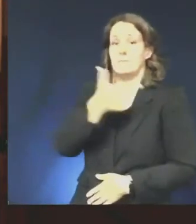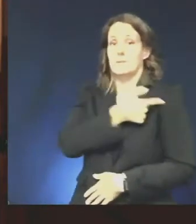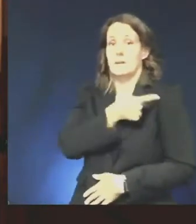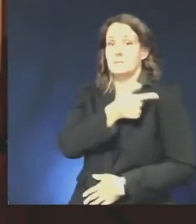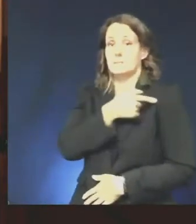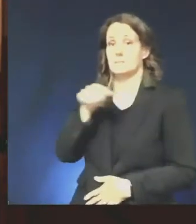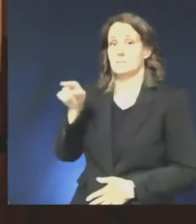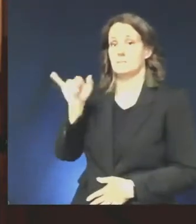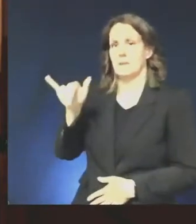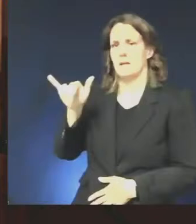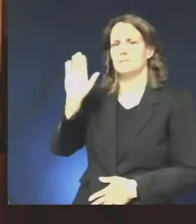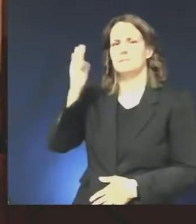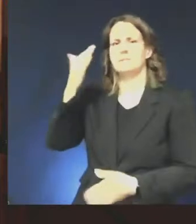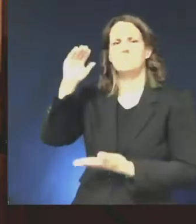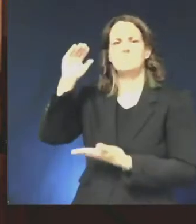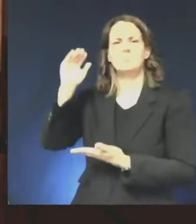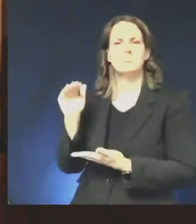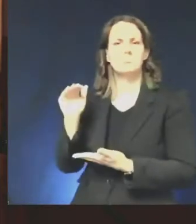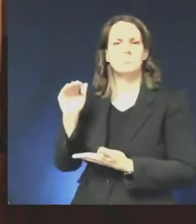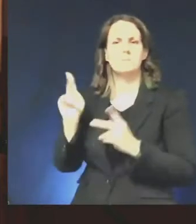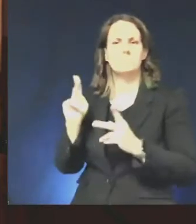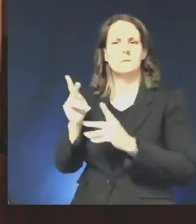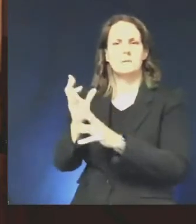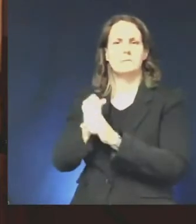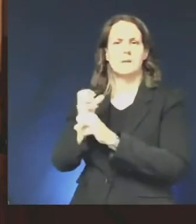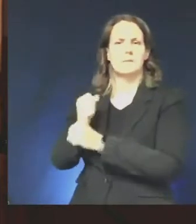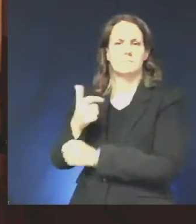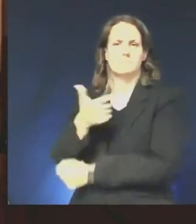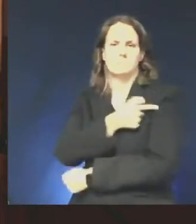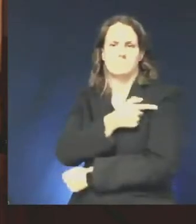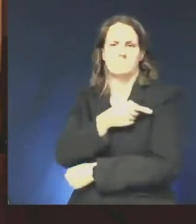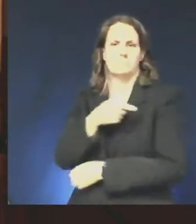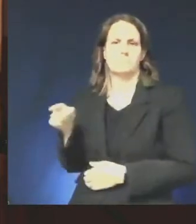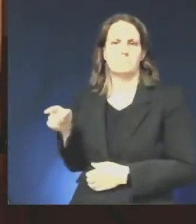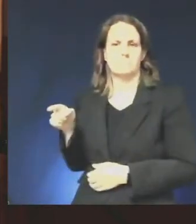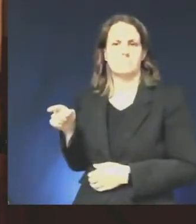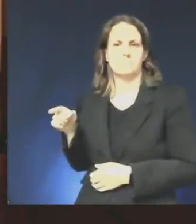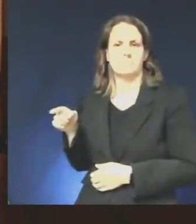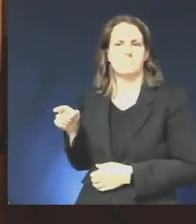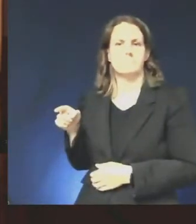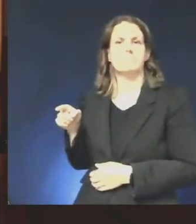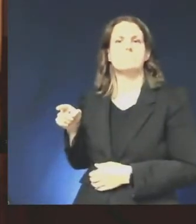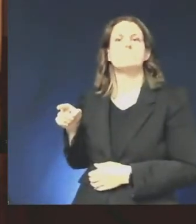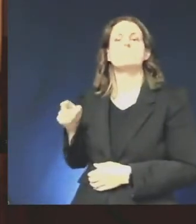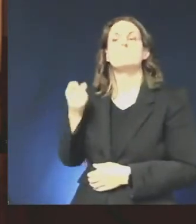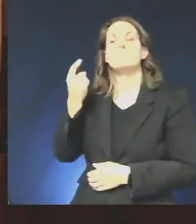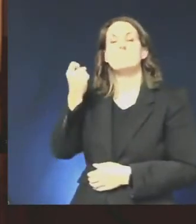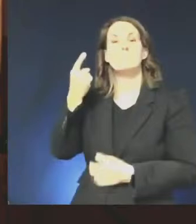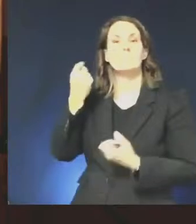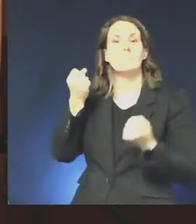missed getting their vaccines. So it's really important. Again, as Dr. Westergaard said, we